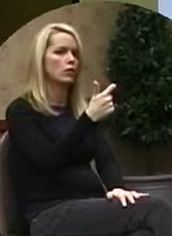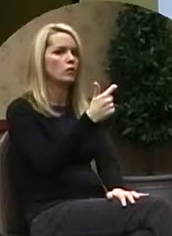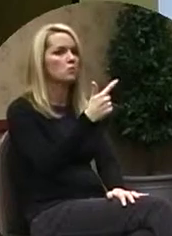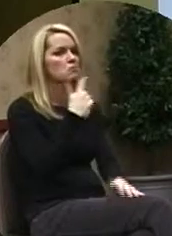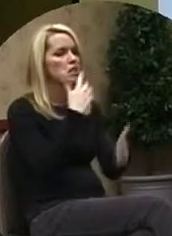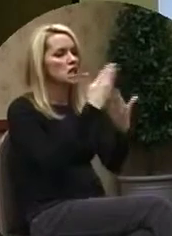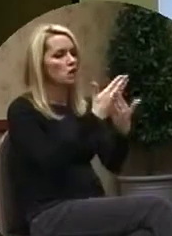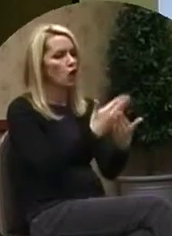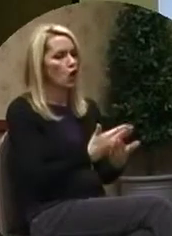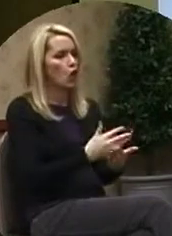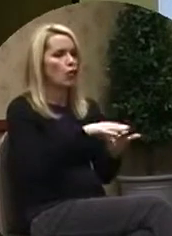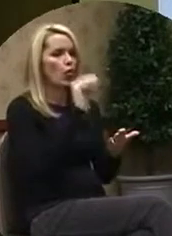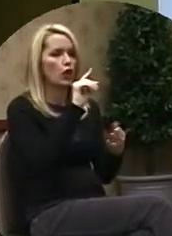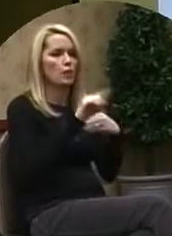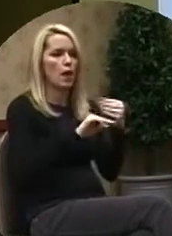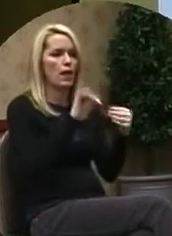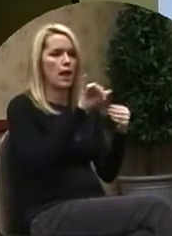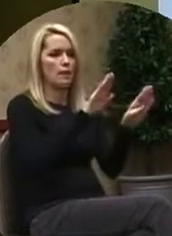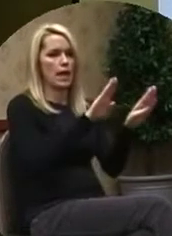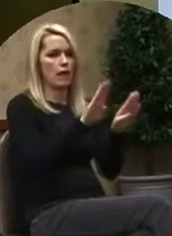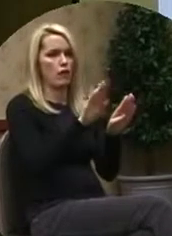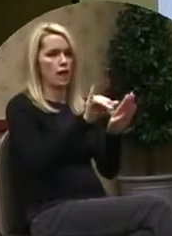or learn more about the behavior or the settings.